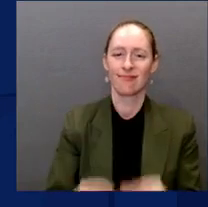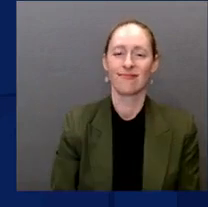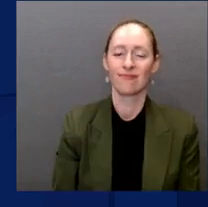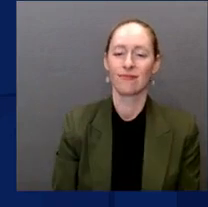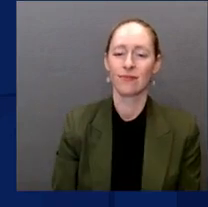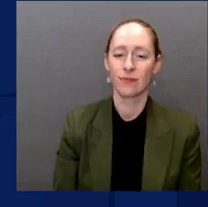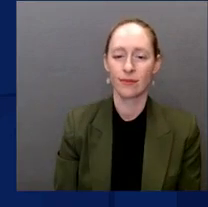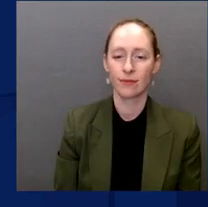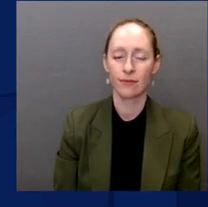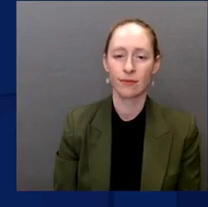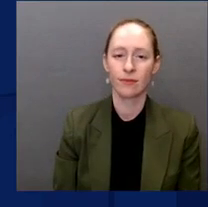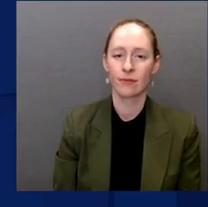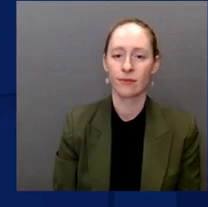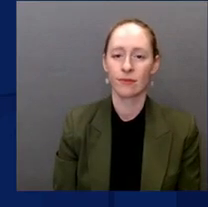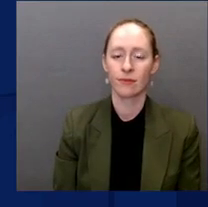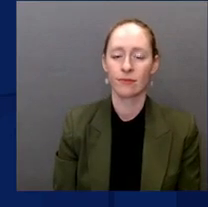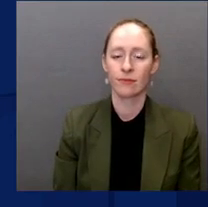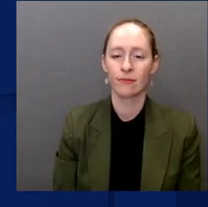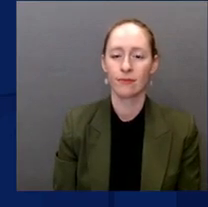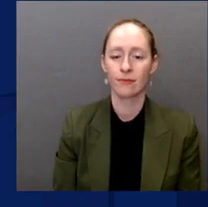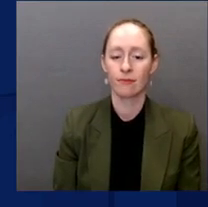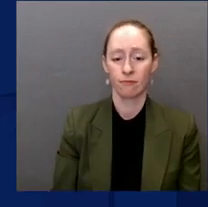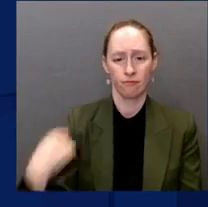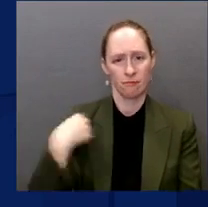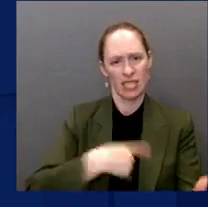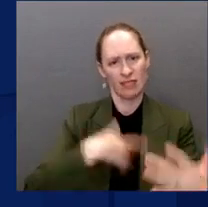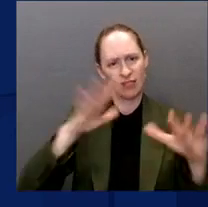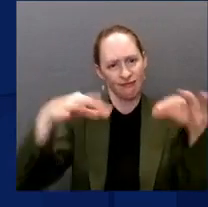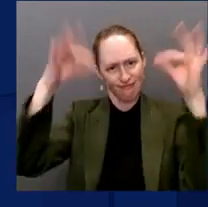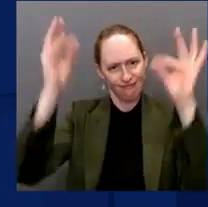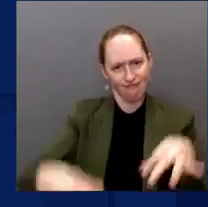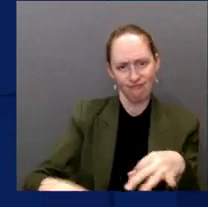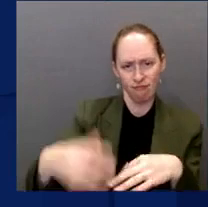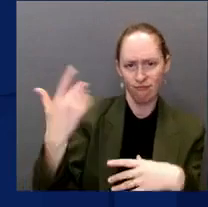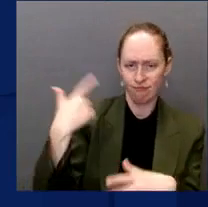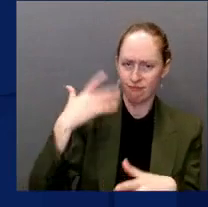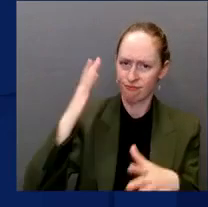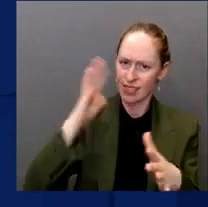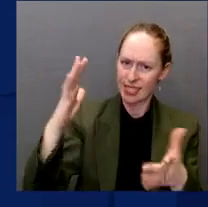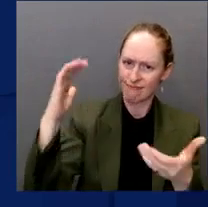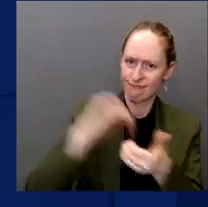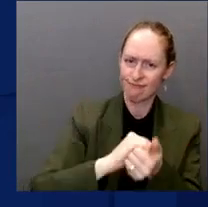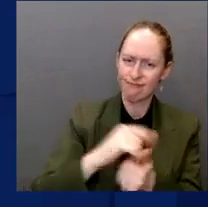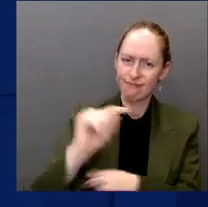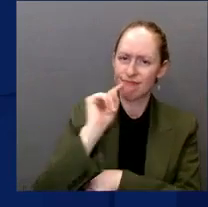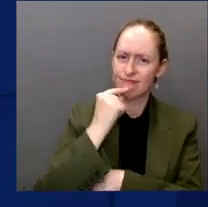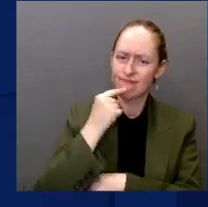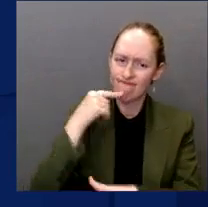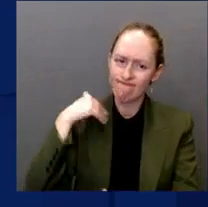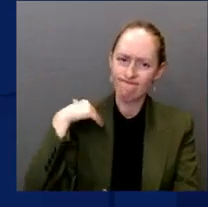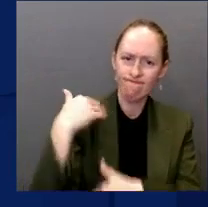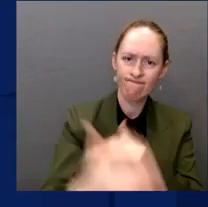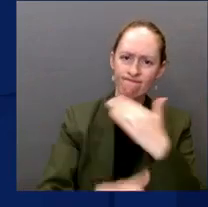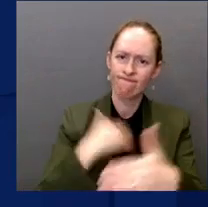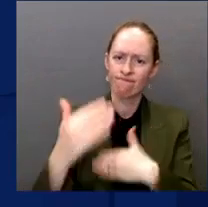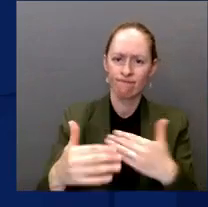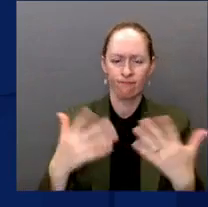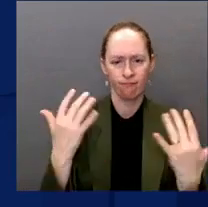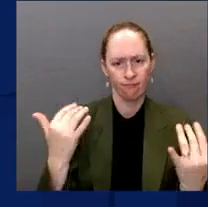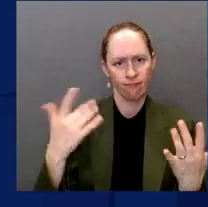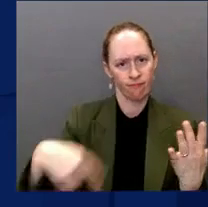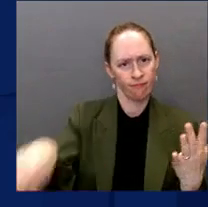nation's businesses, philanthropic, and nonprofit sectors. It's going to take these groups and many others to end hunger and improve